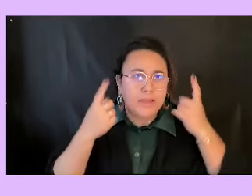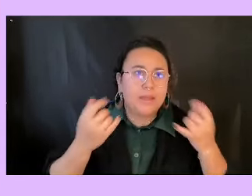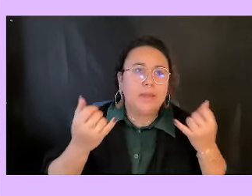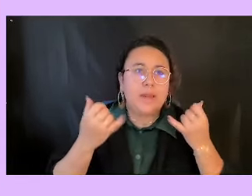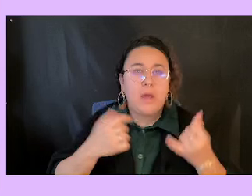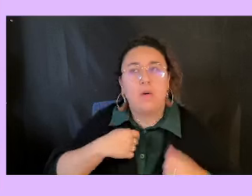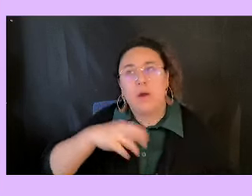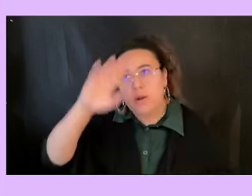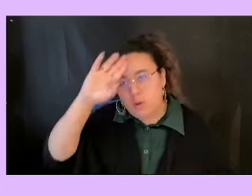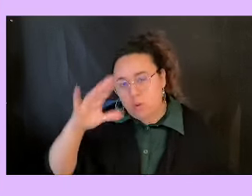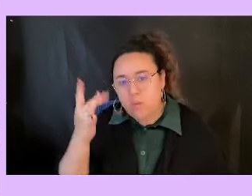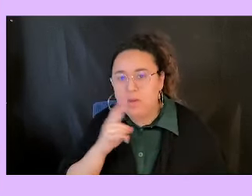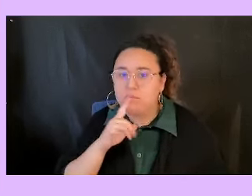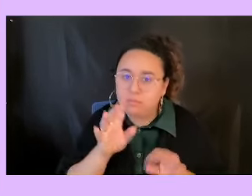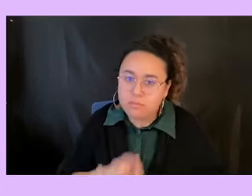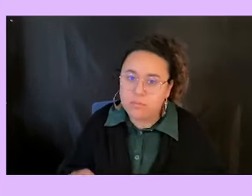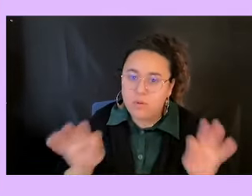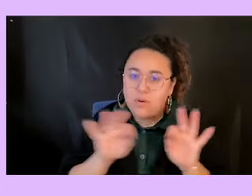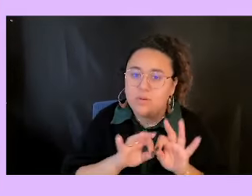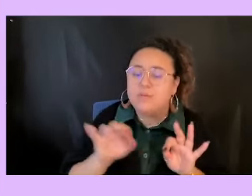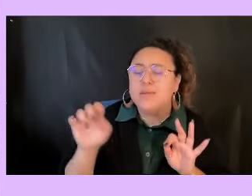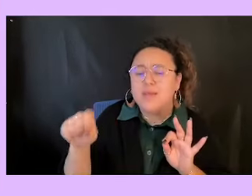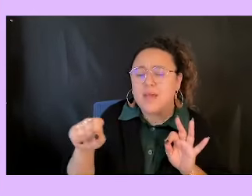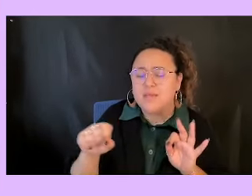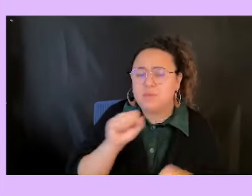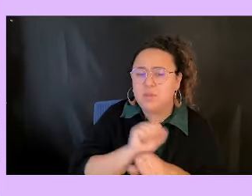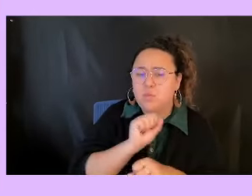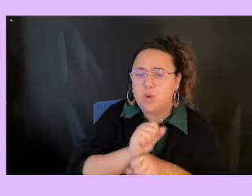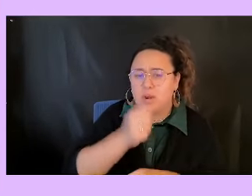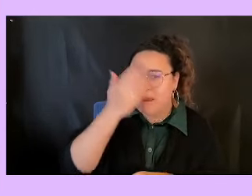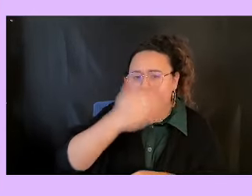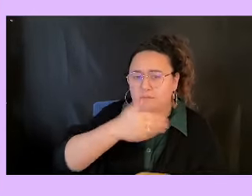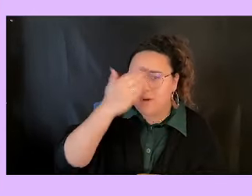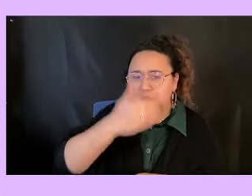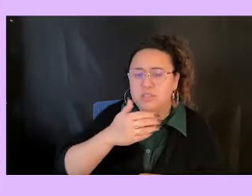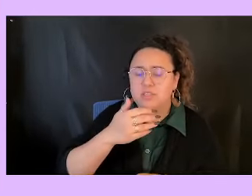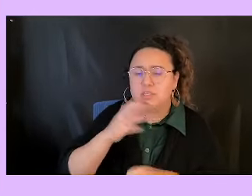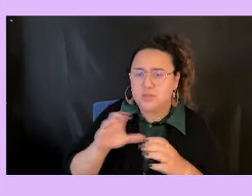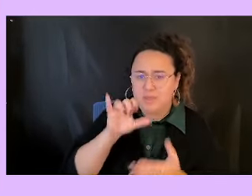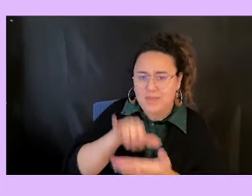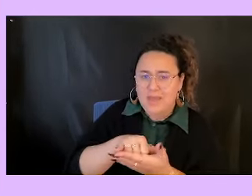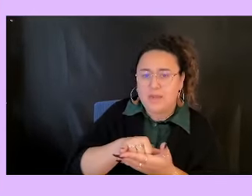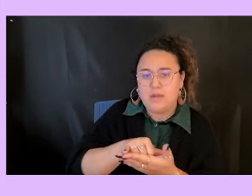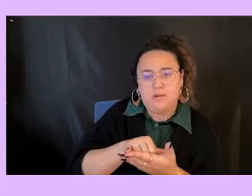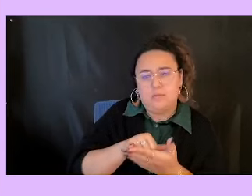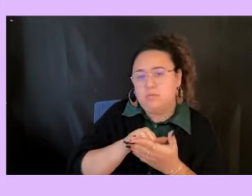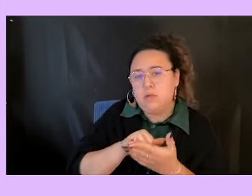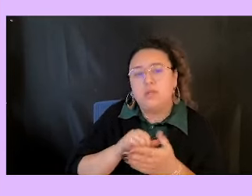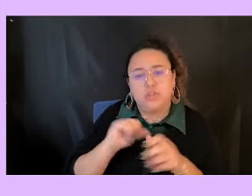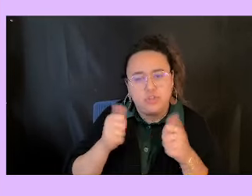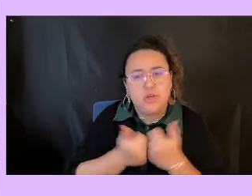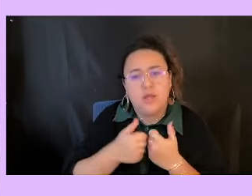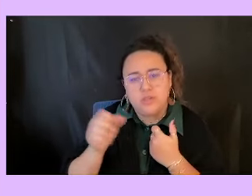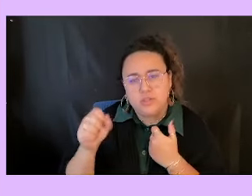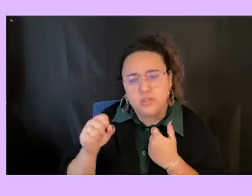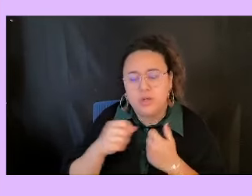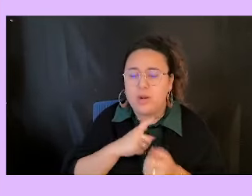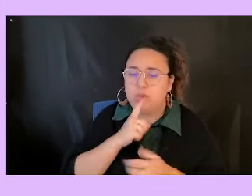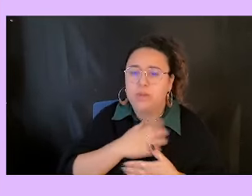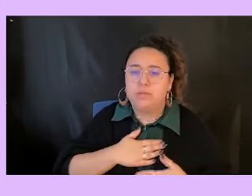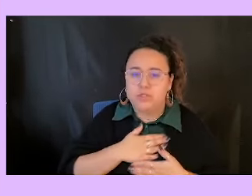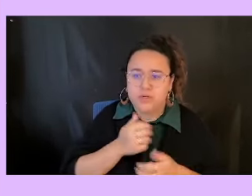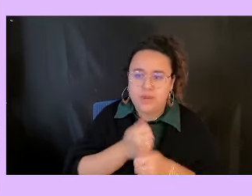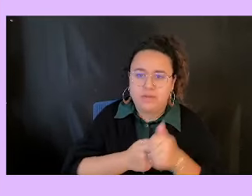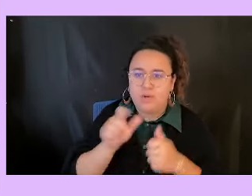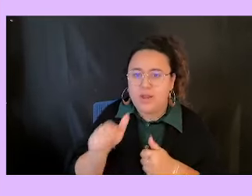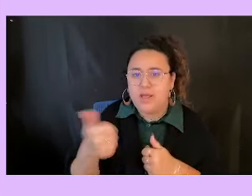why this is important. But the work up front to get there is not without challenging. And I appreciate the fact that everybody else on this panel could